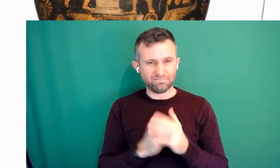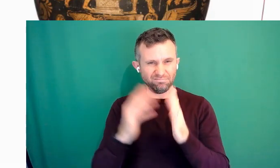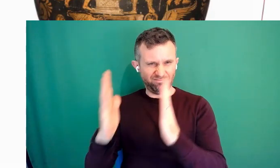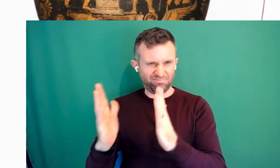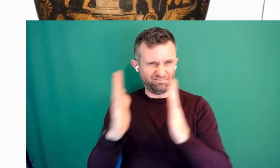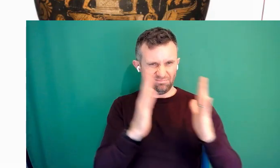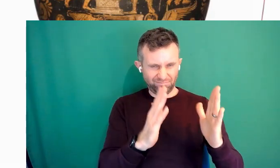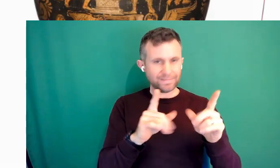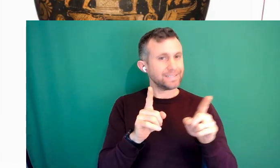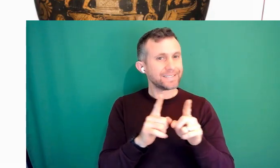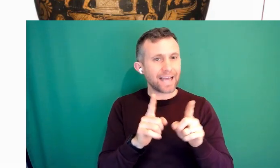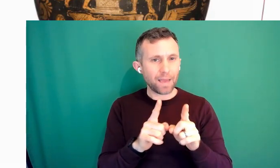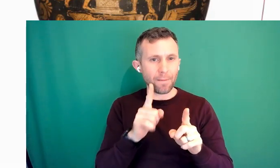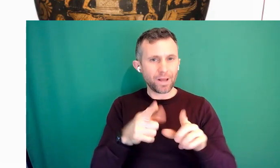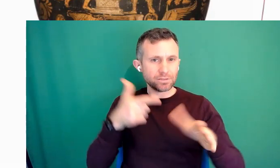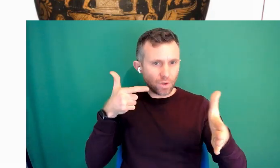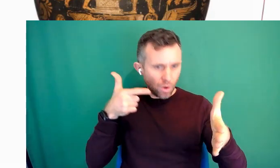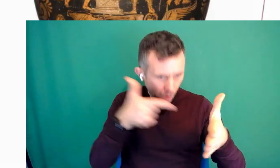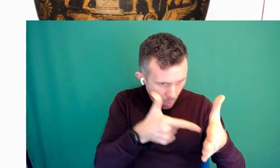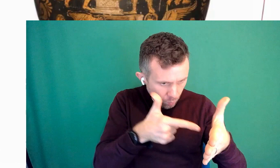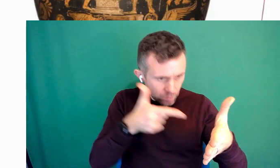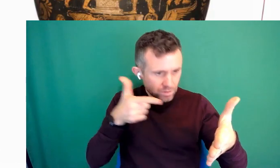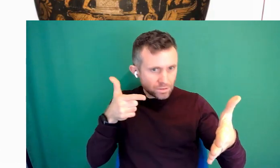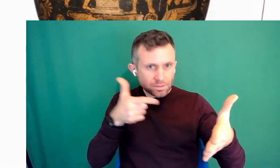from the ancient Greeks.